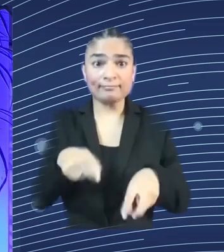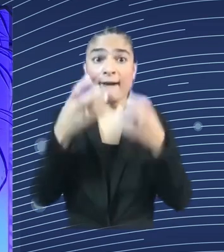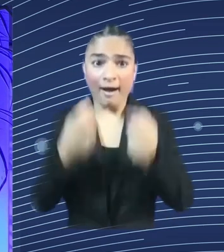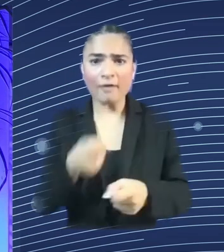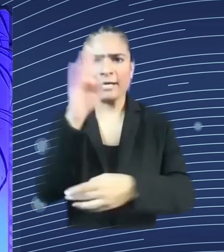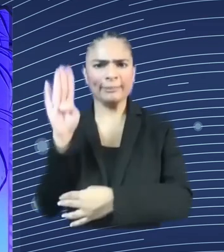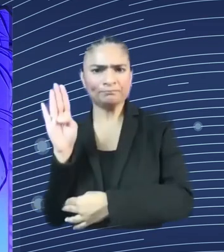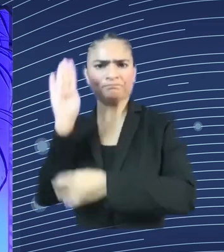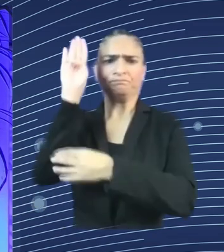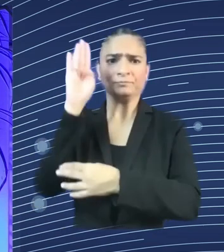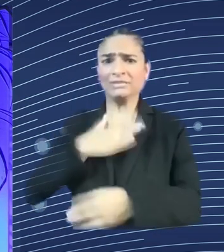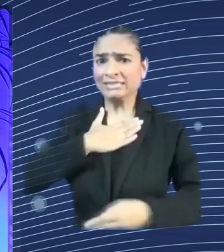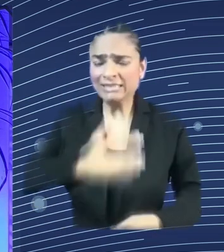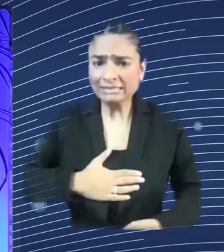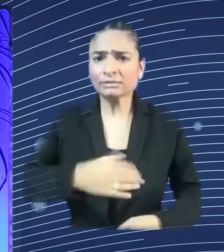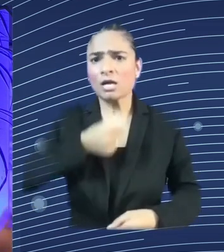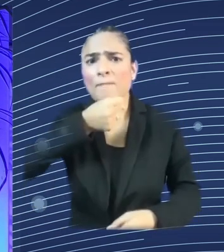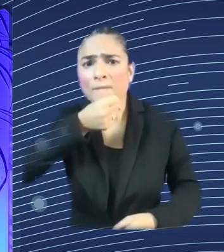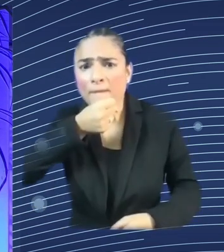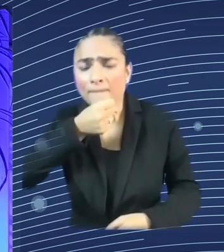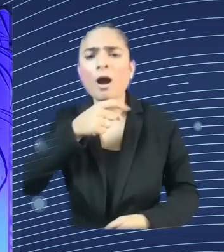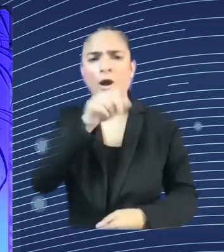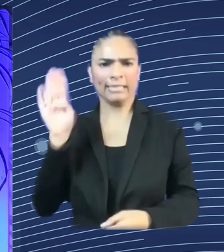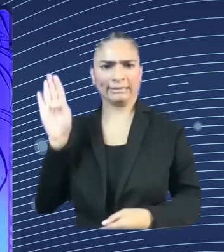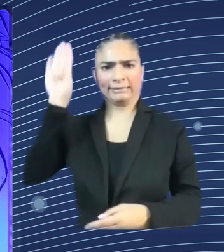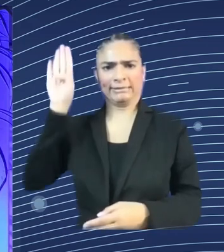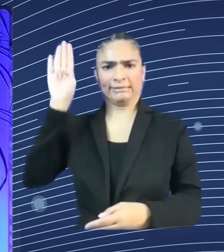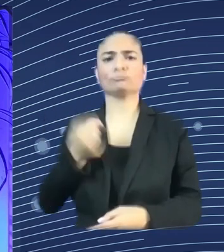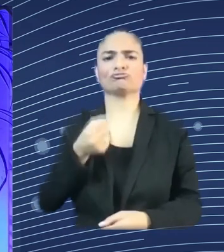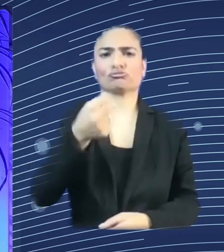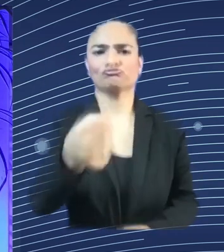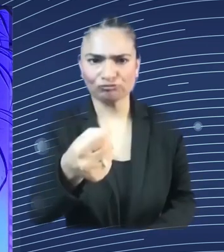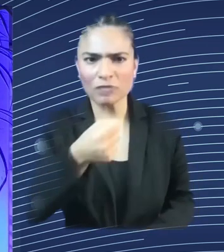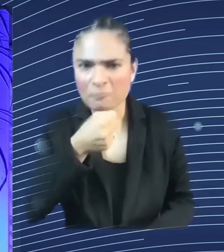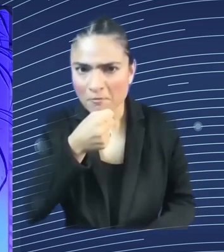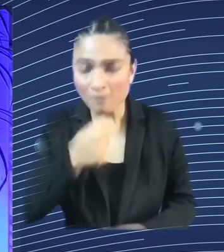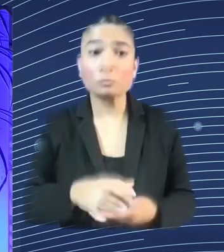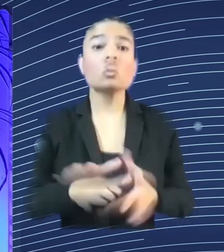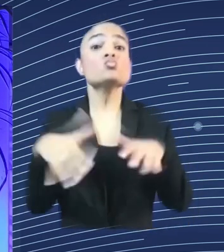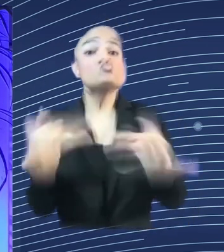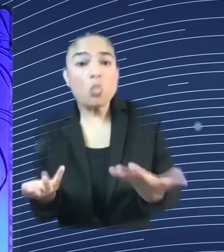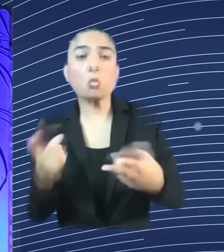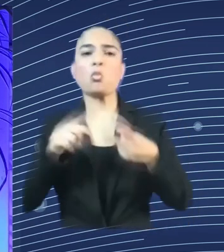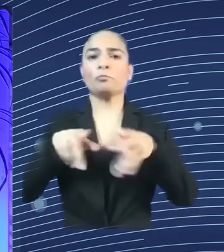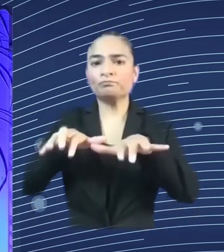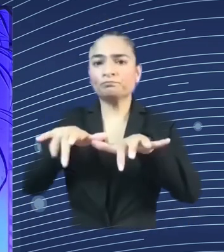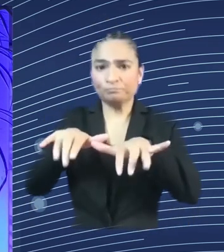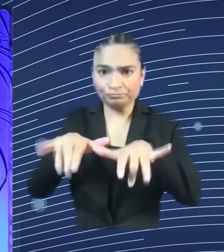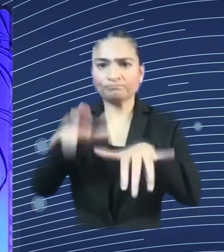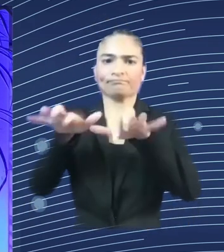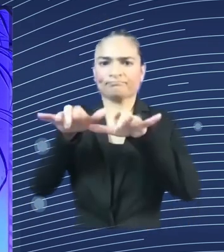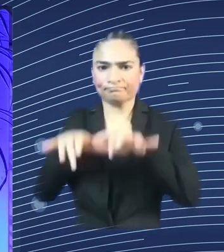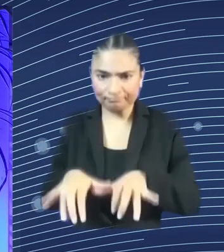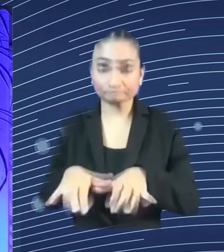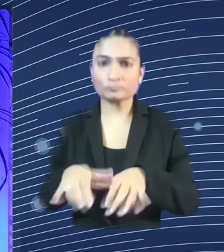code. Please send in your questions at any time that you prefer. The questions will be passed on to me. They'll appear